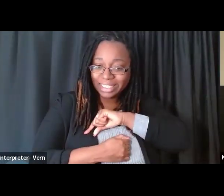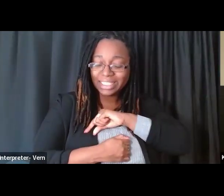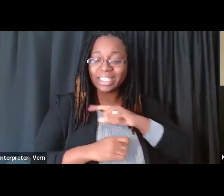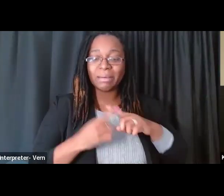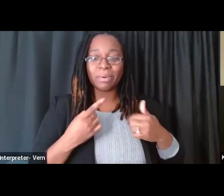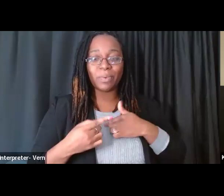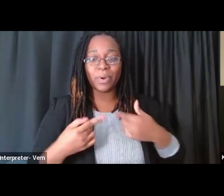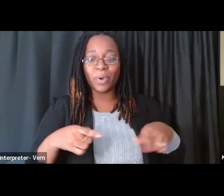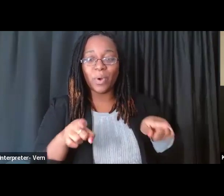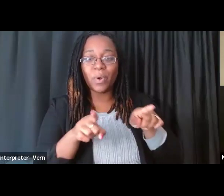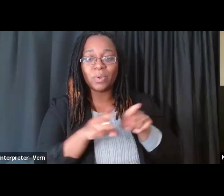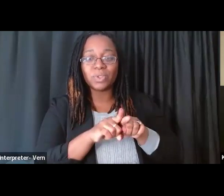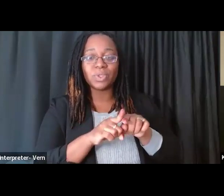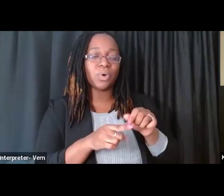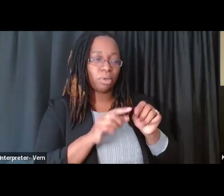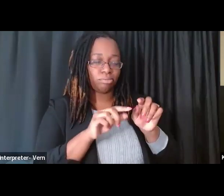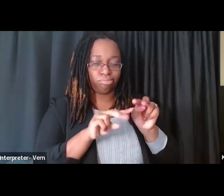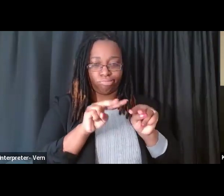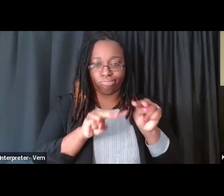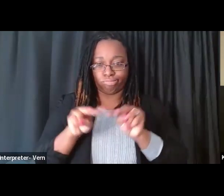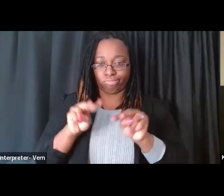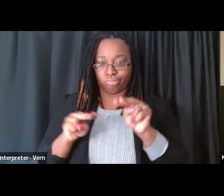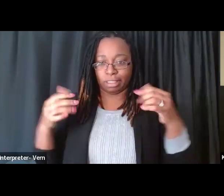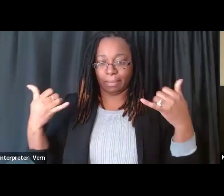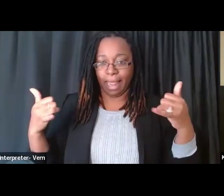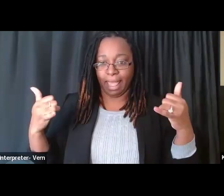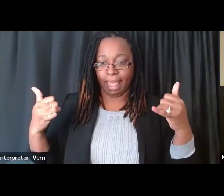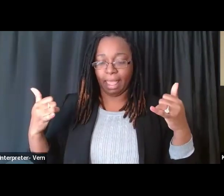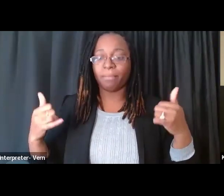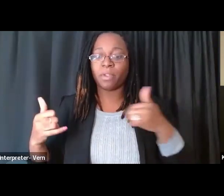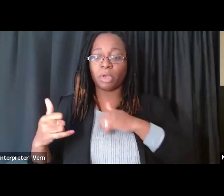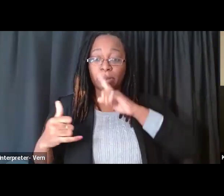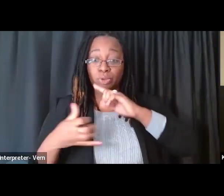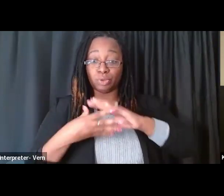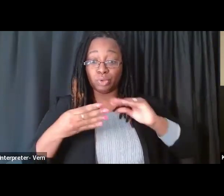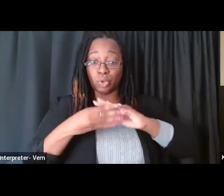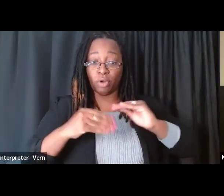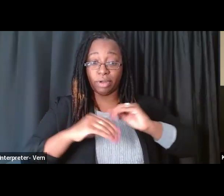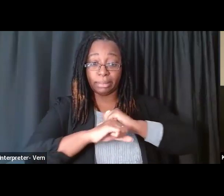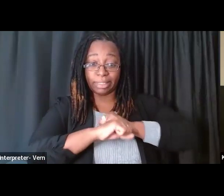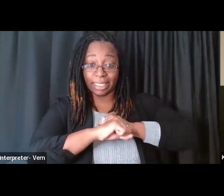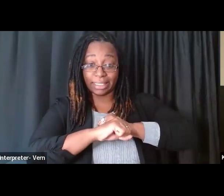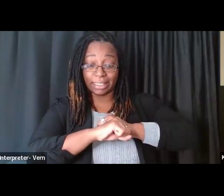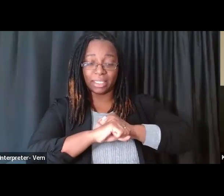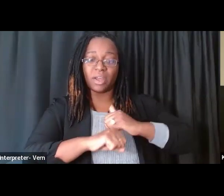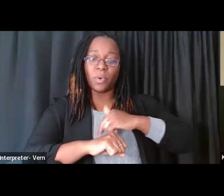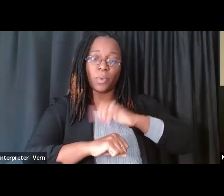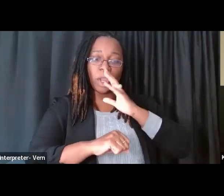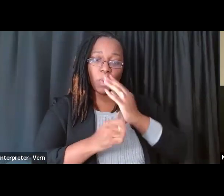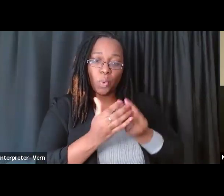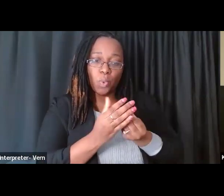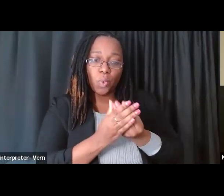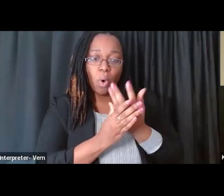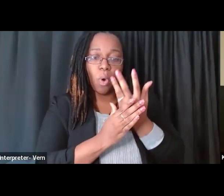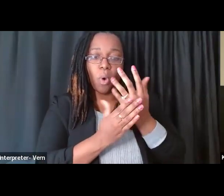play. We safeguard the story. We nourish its journey from the page to the stage with our team of